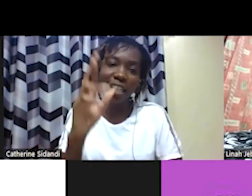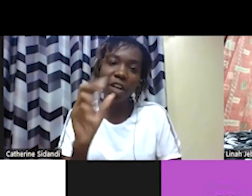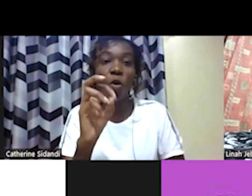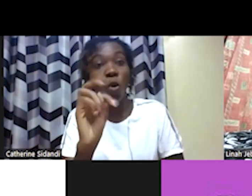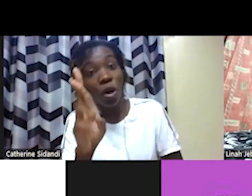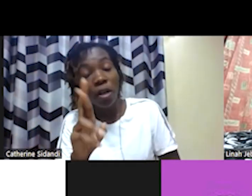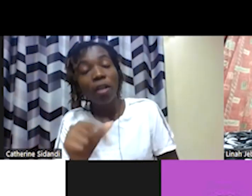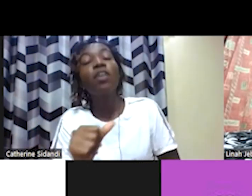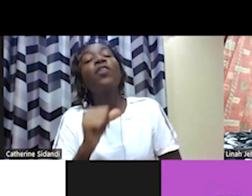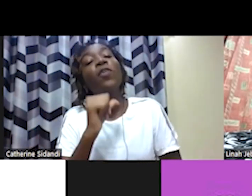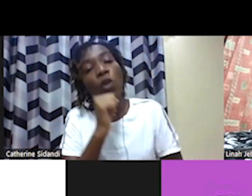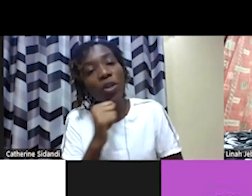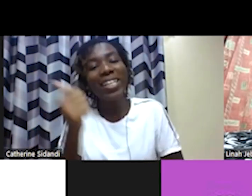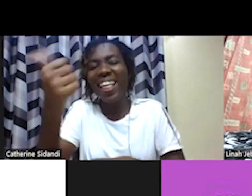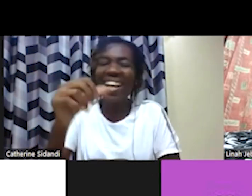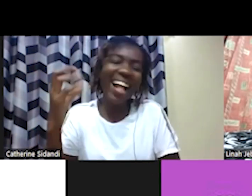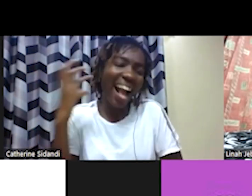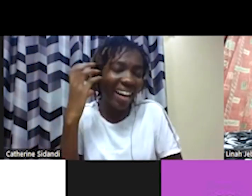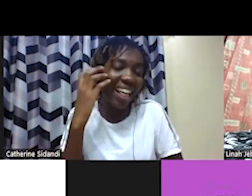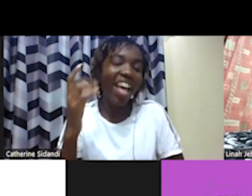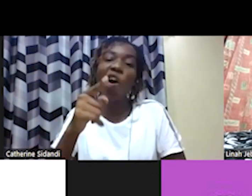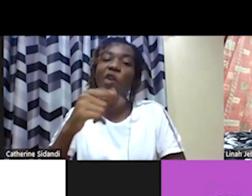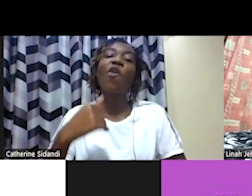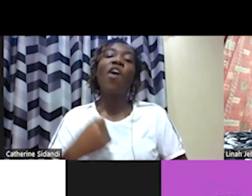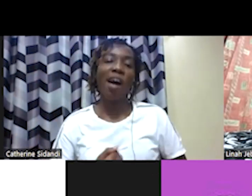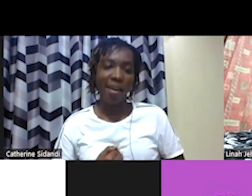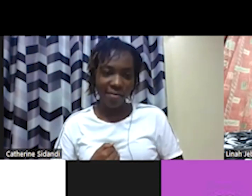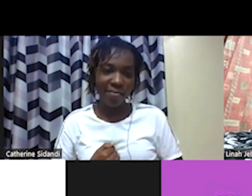whichever career it is that you